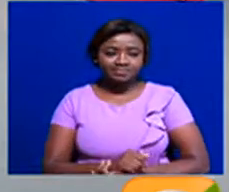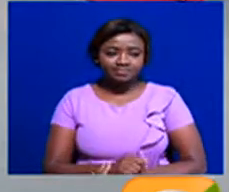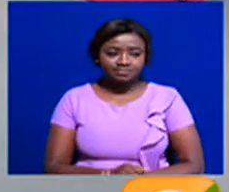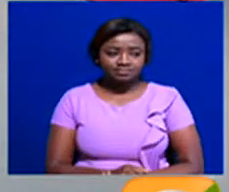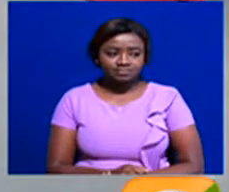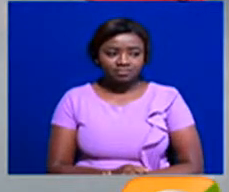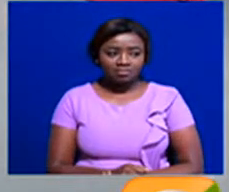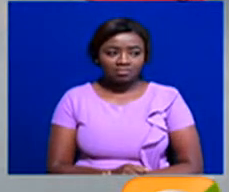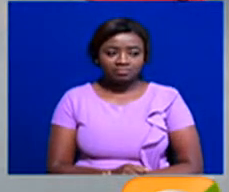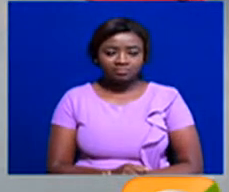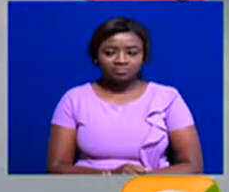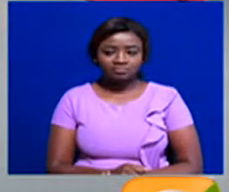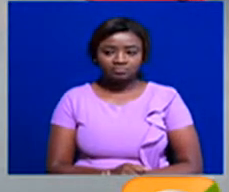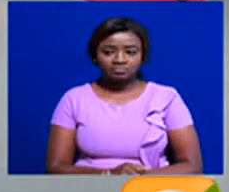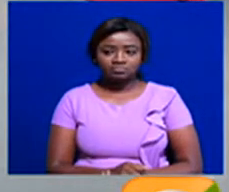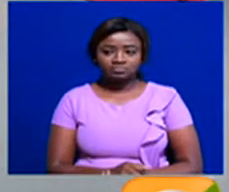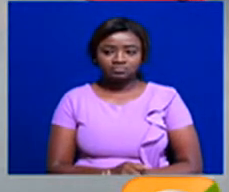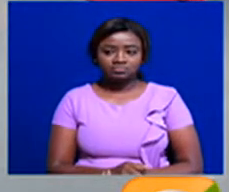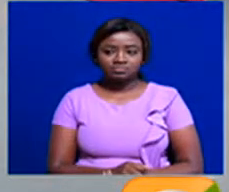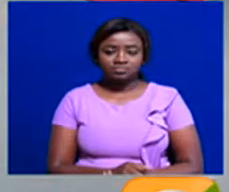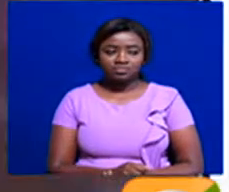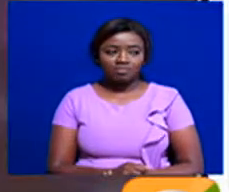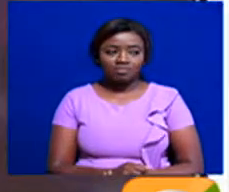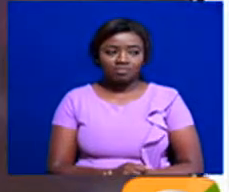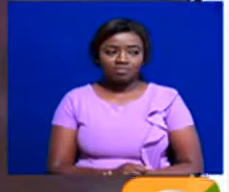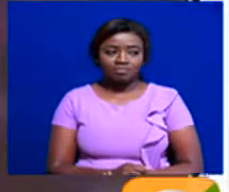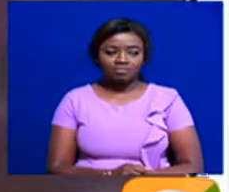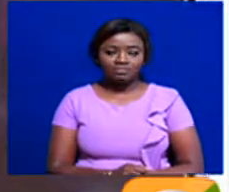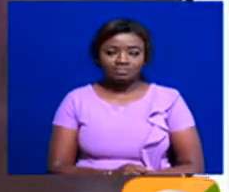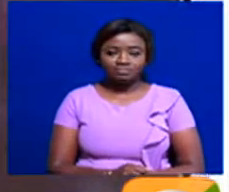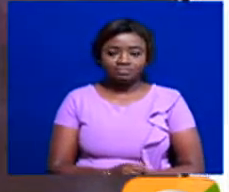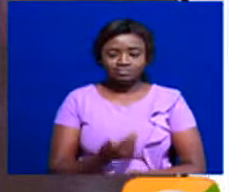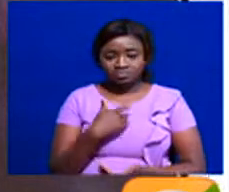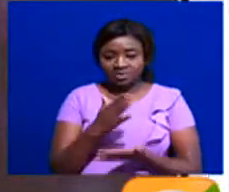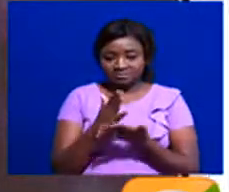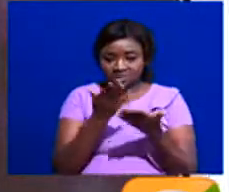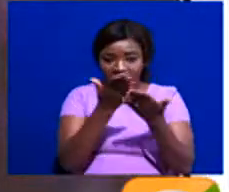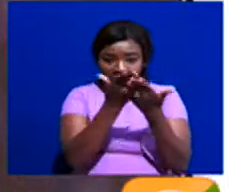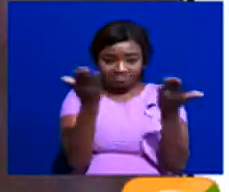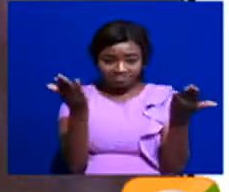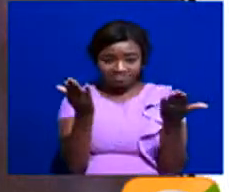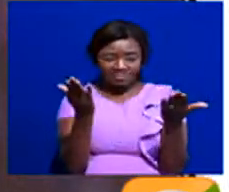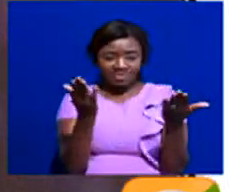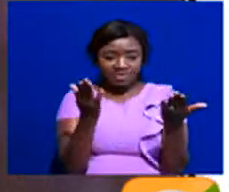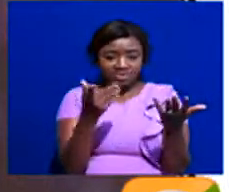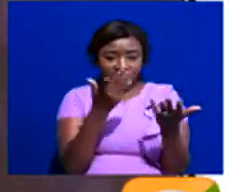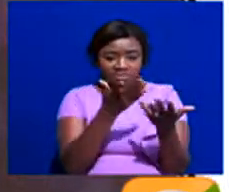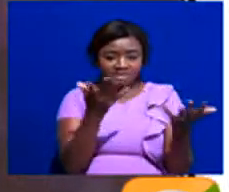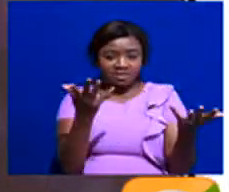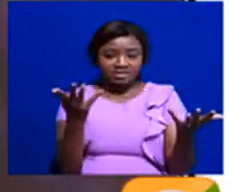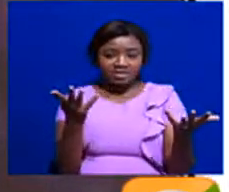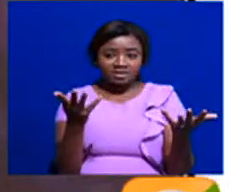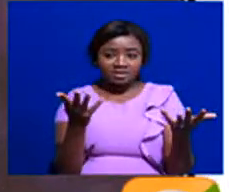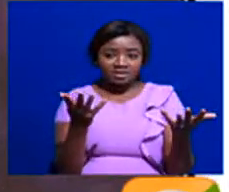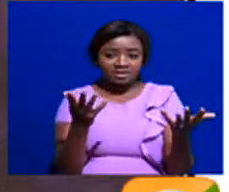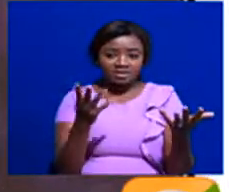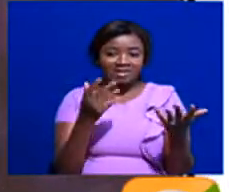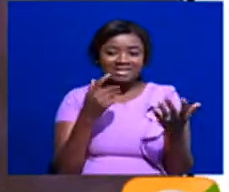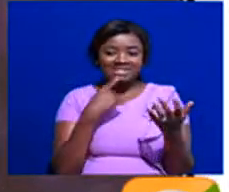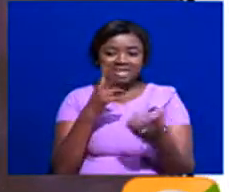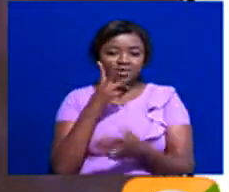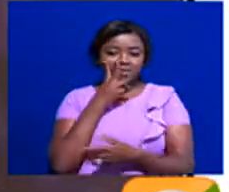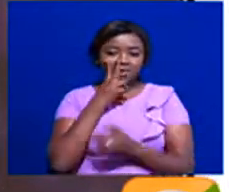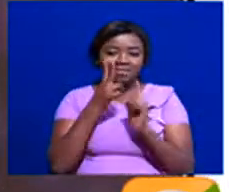using tobacco products? What do they say? Because there are some in the market now that are allegedly less lethal.